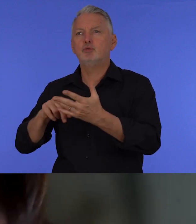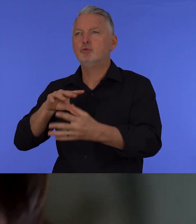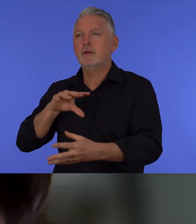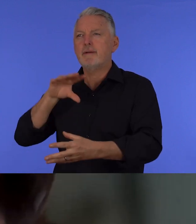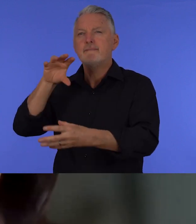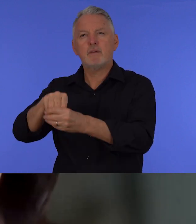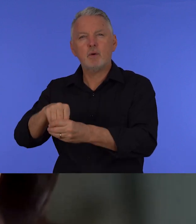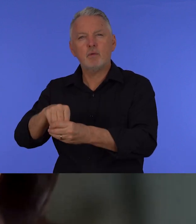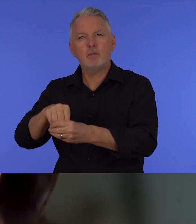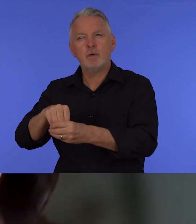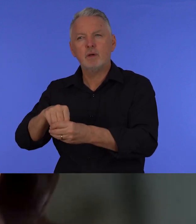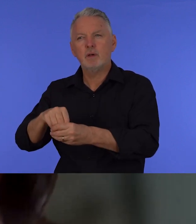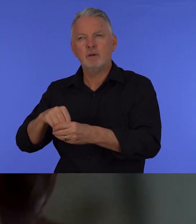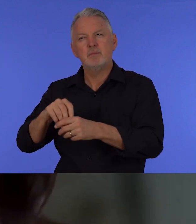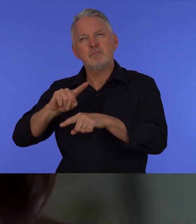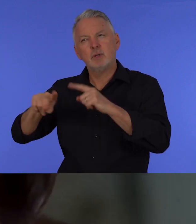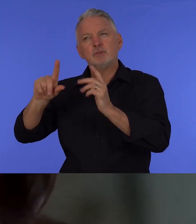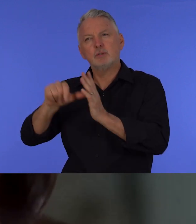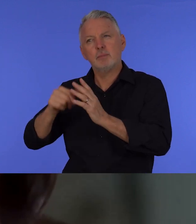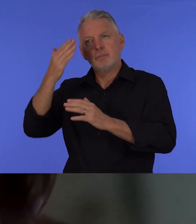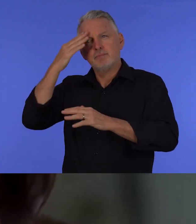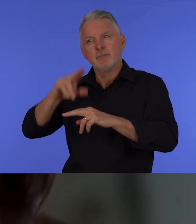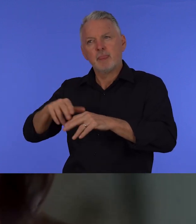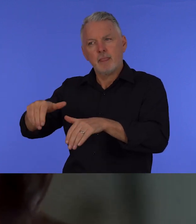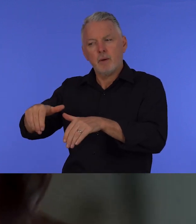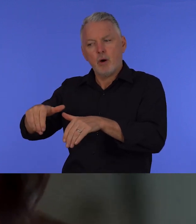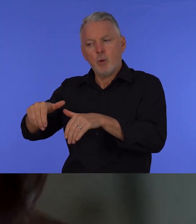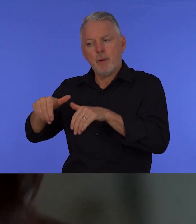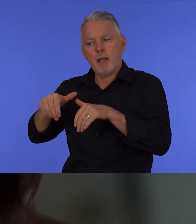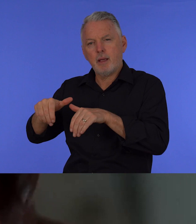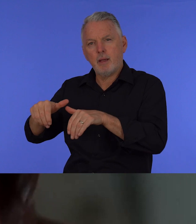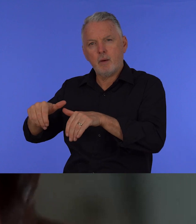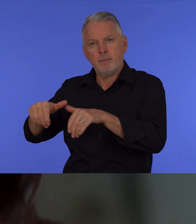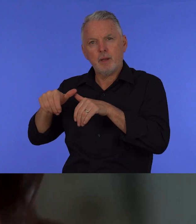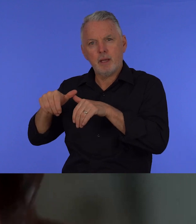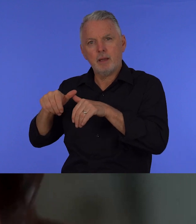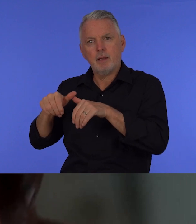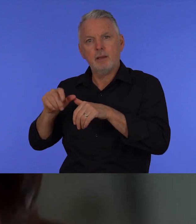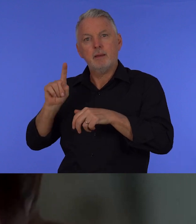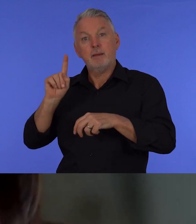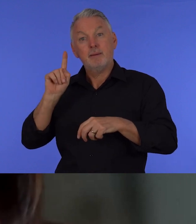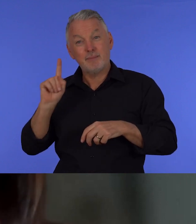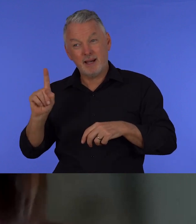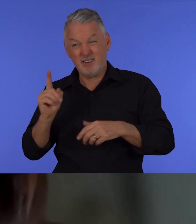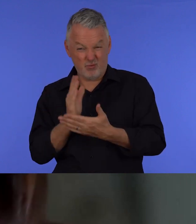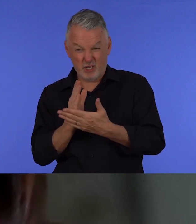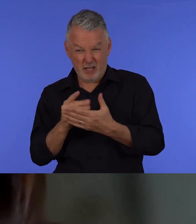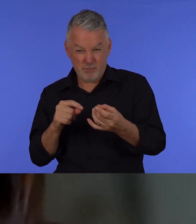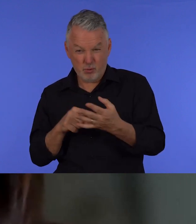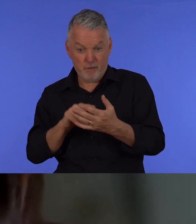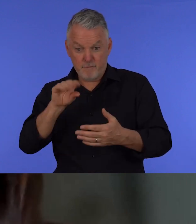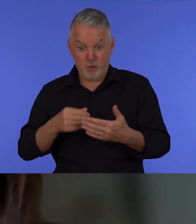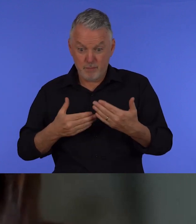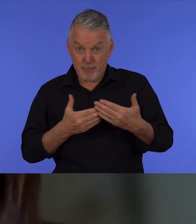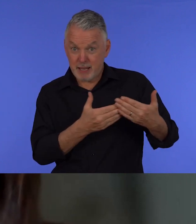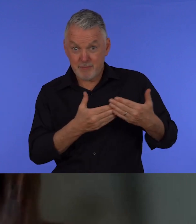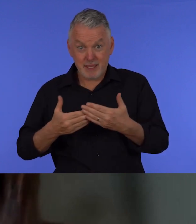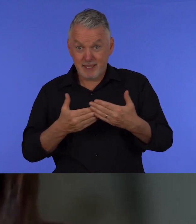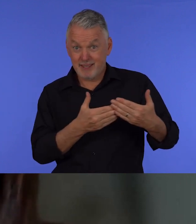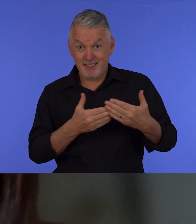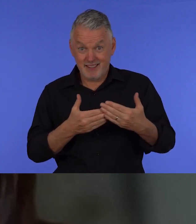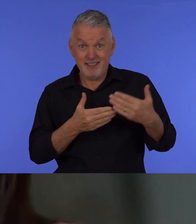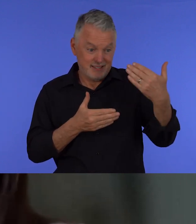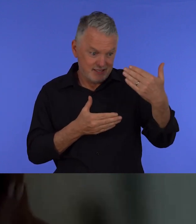that natural opportunities to engage with things and play, and they're often sort of held back or protected from those things. And, the way that development